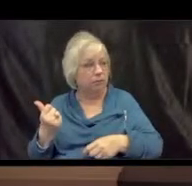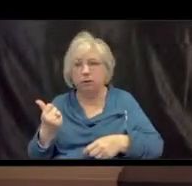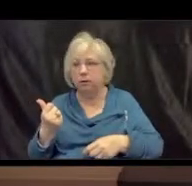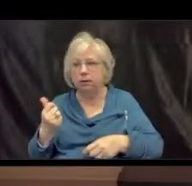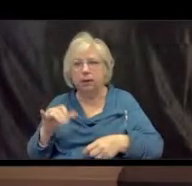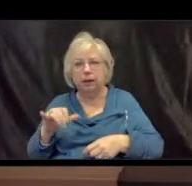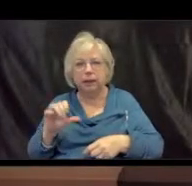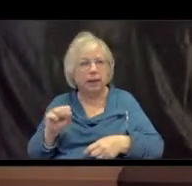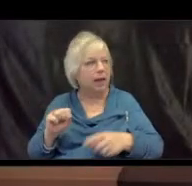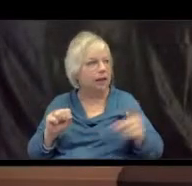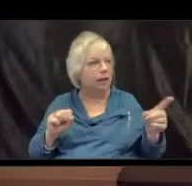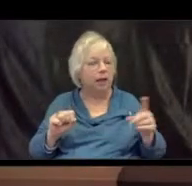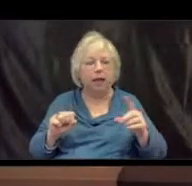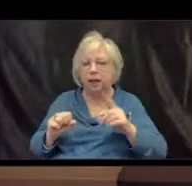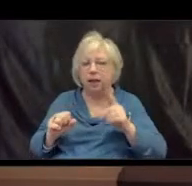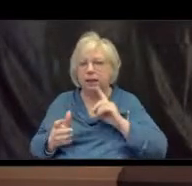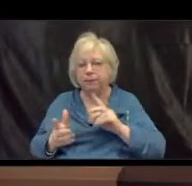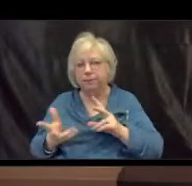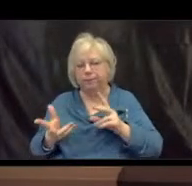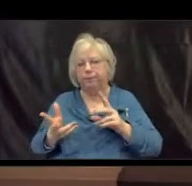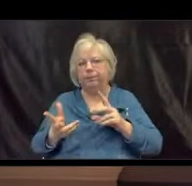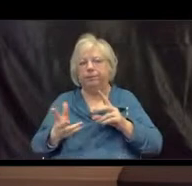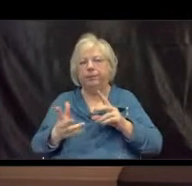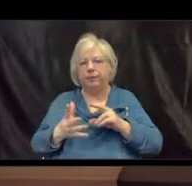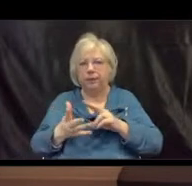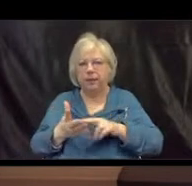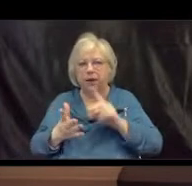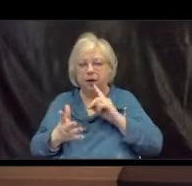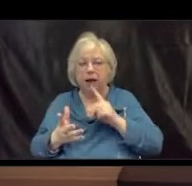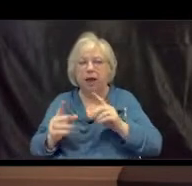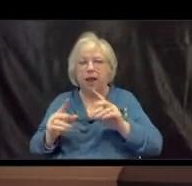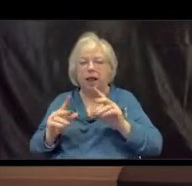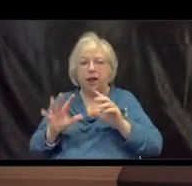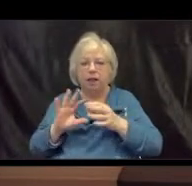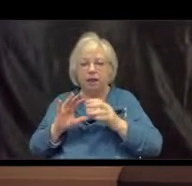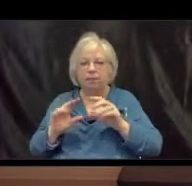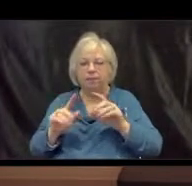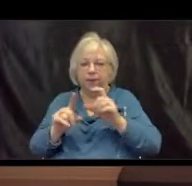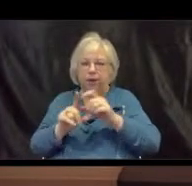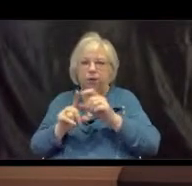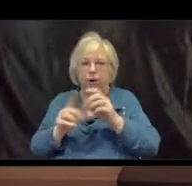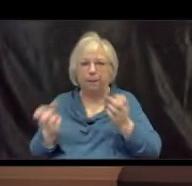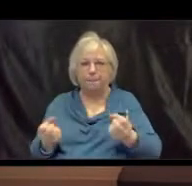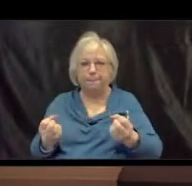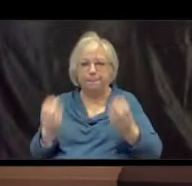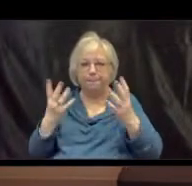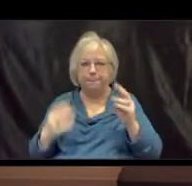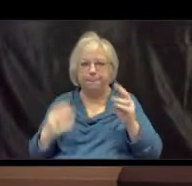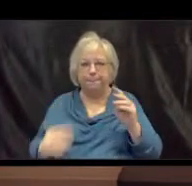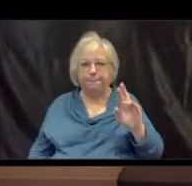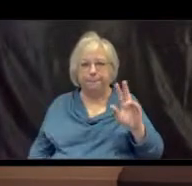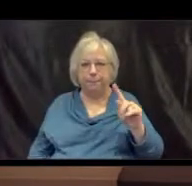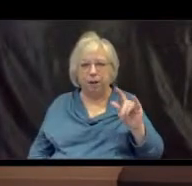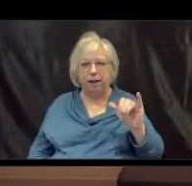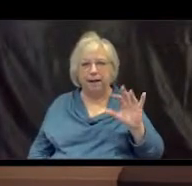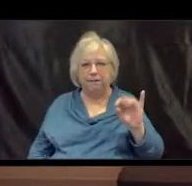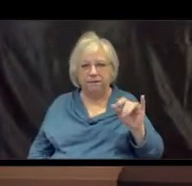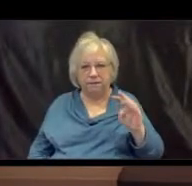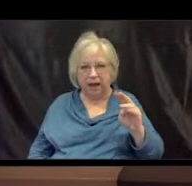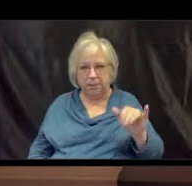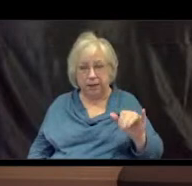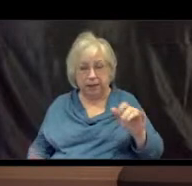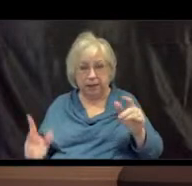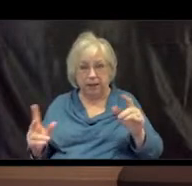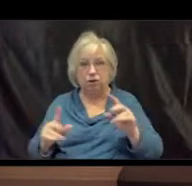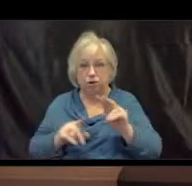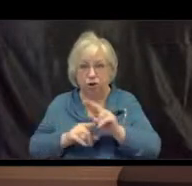Yes, sir. Mr. Chair, one point of clarification. The term multifamily was used in describing this proposed zoning. The zoning